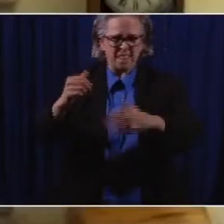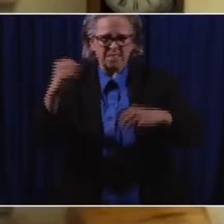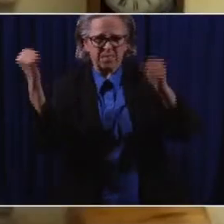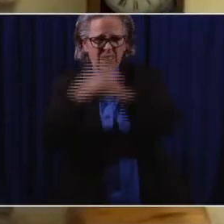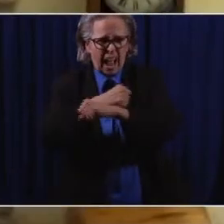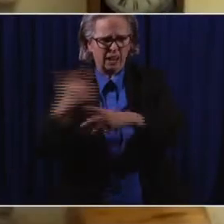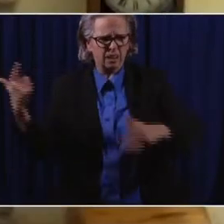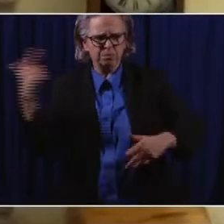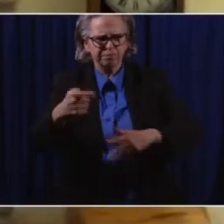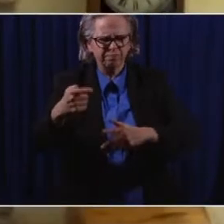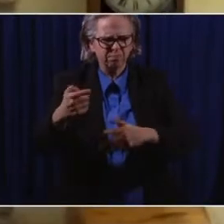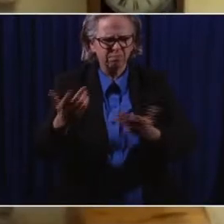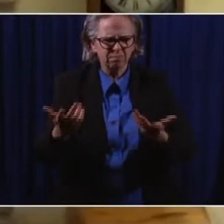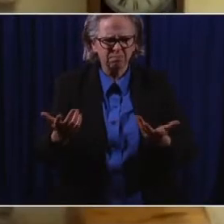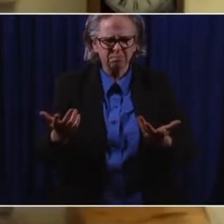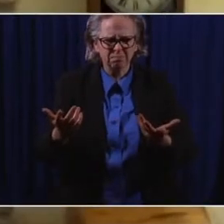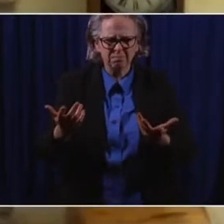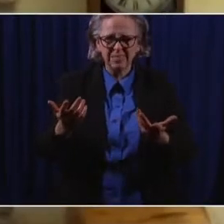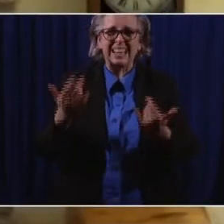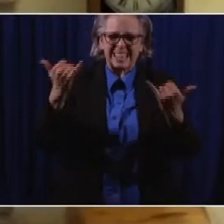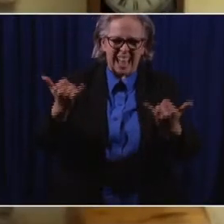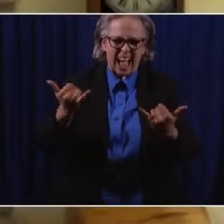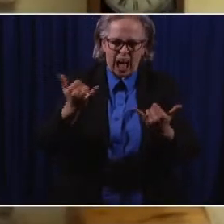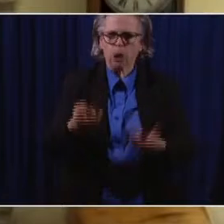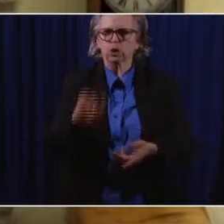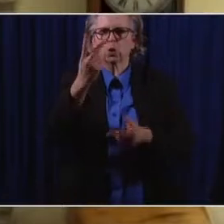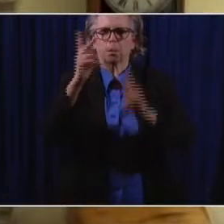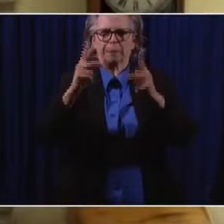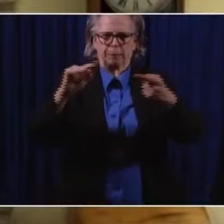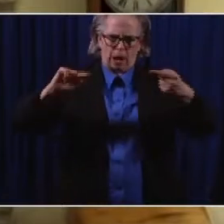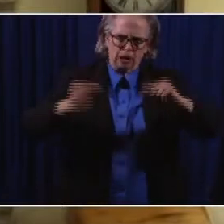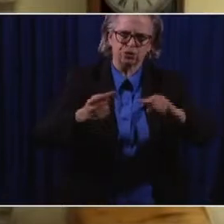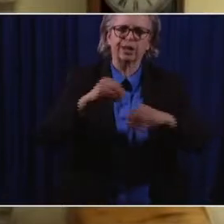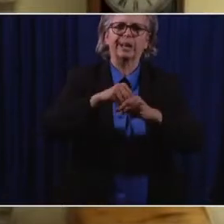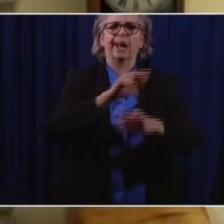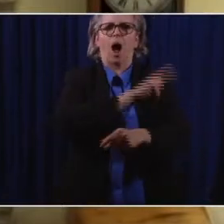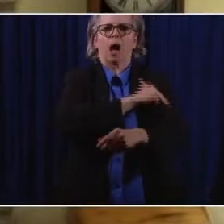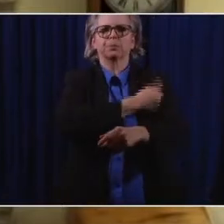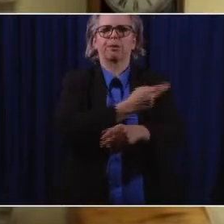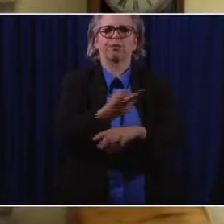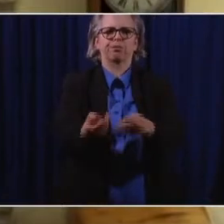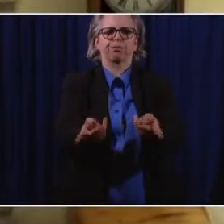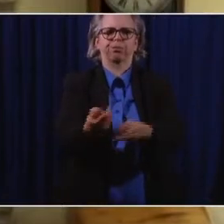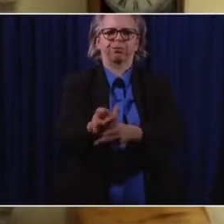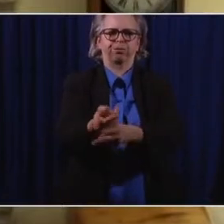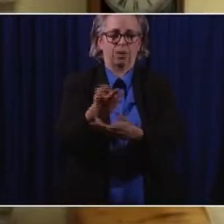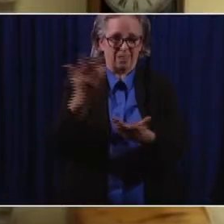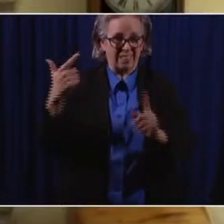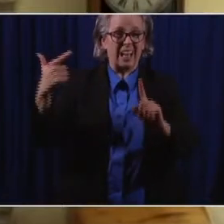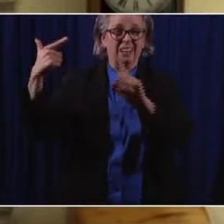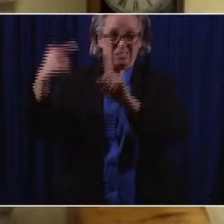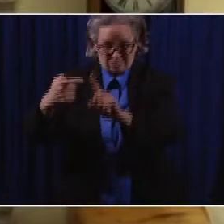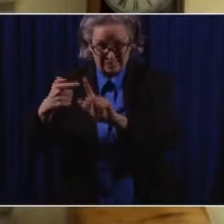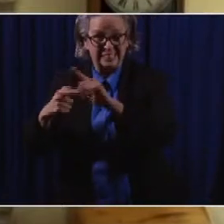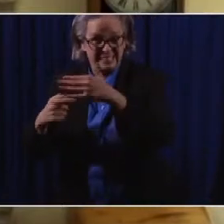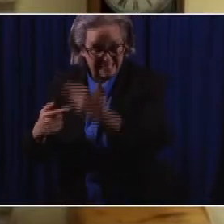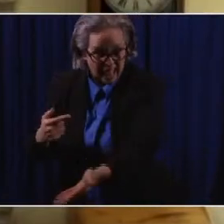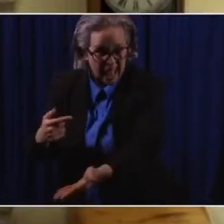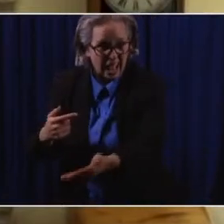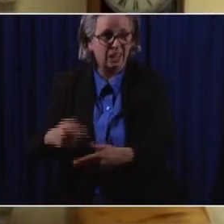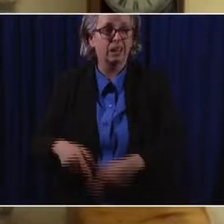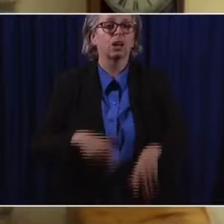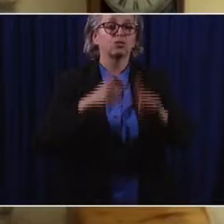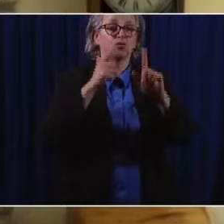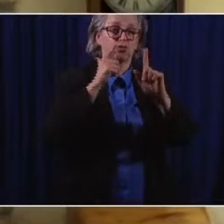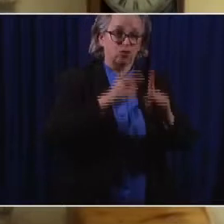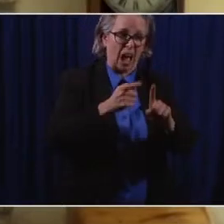more about this case. According to reports, 1 person was shot and killed. 1 person was shot and critically injured, and a 3rd person was